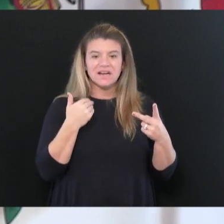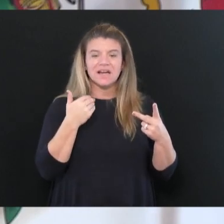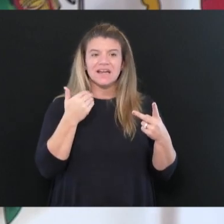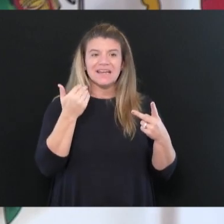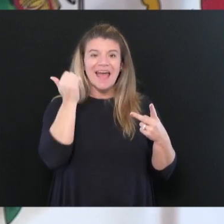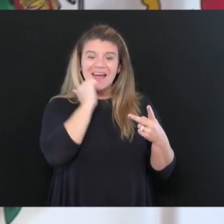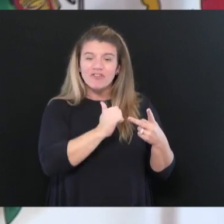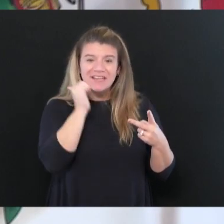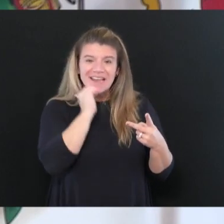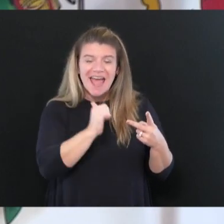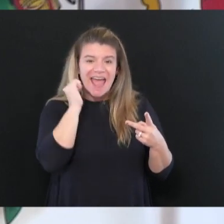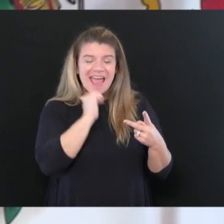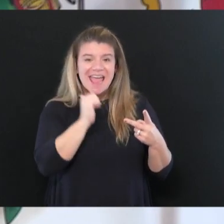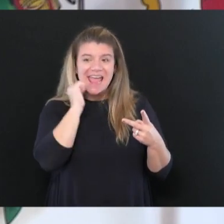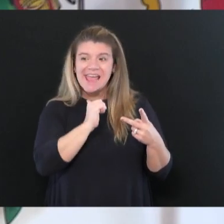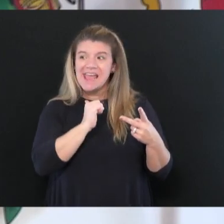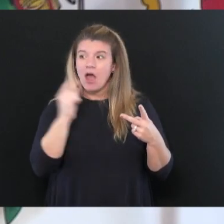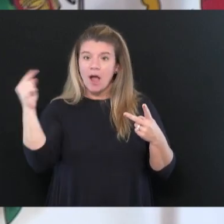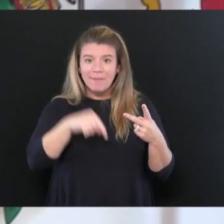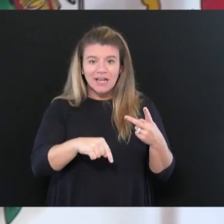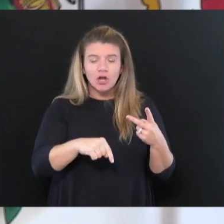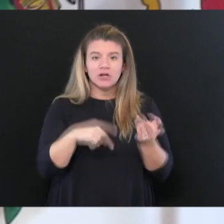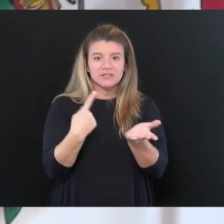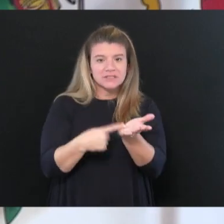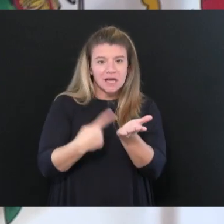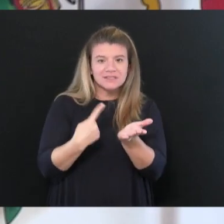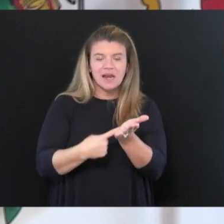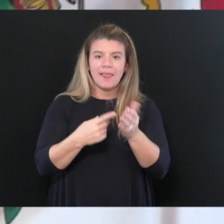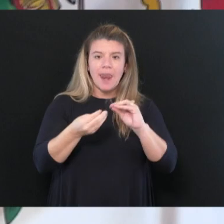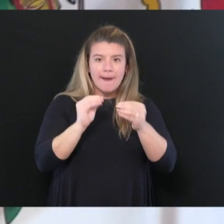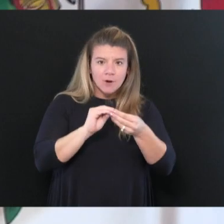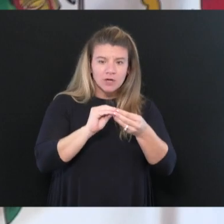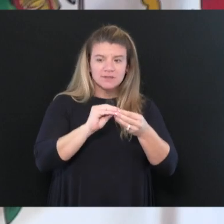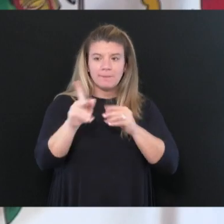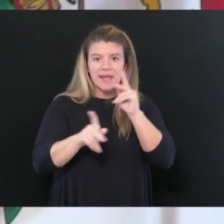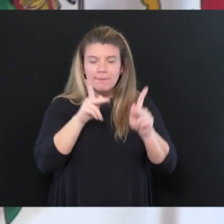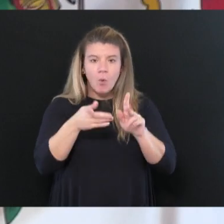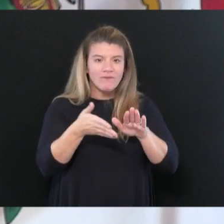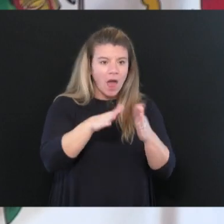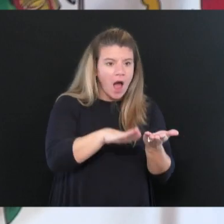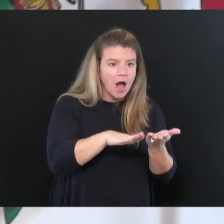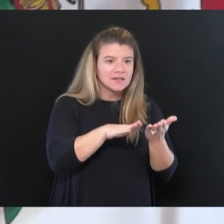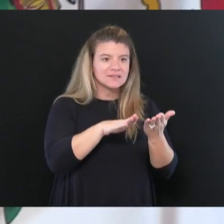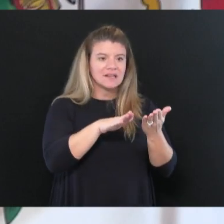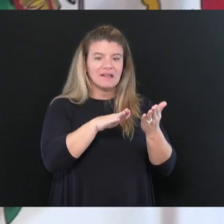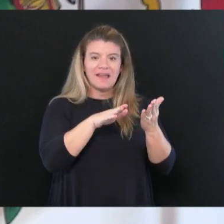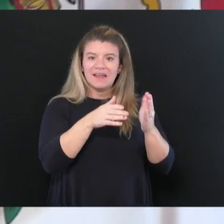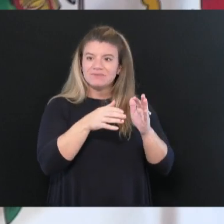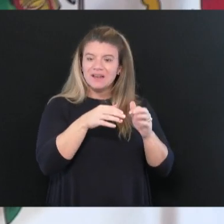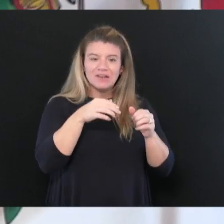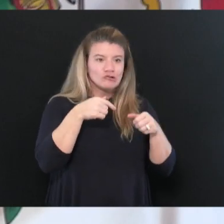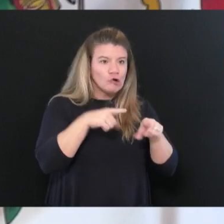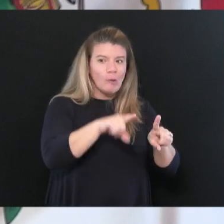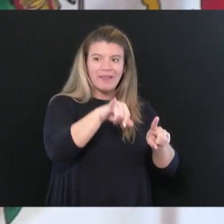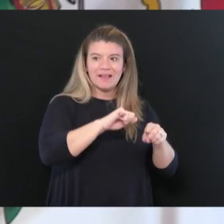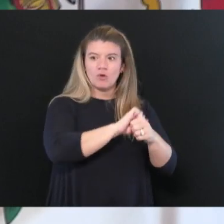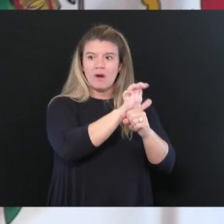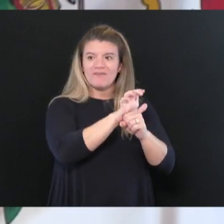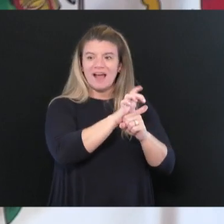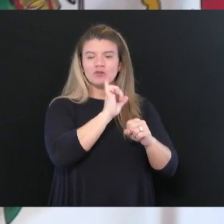every day coming in here and talking about the number of people that we've lost in this and trying to stop this terrible